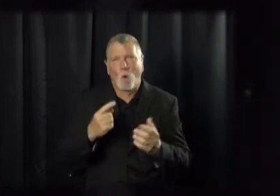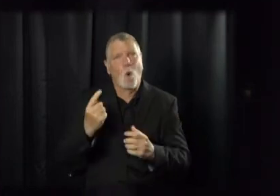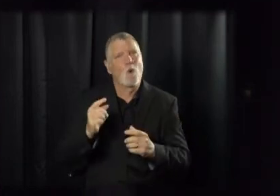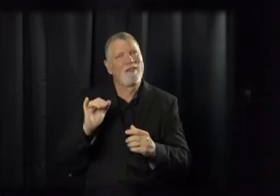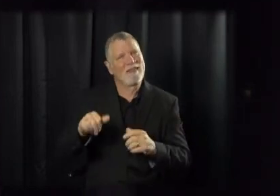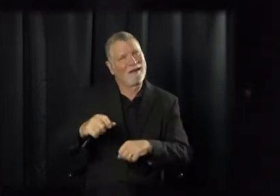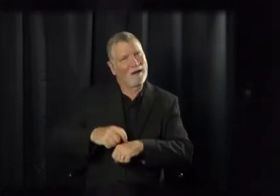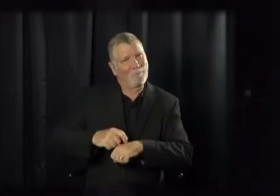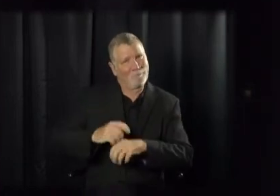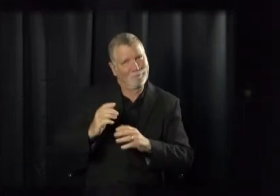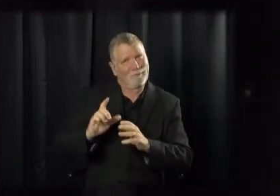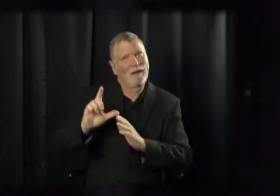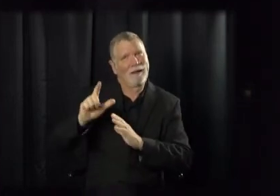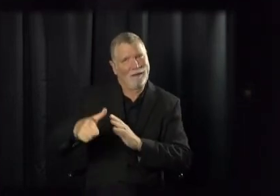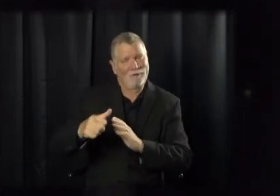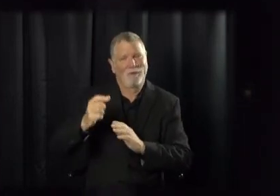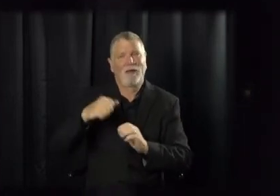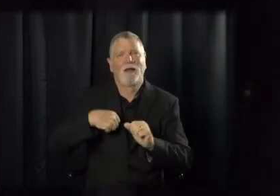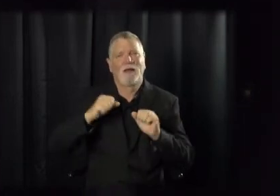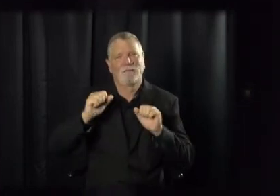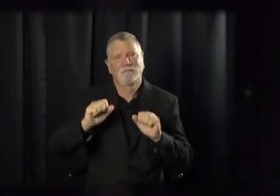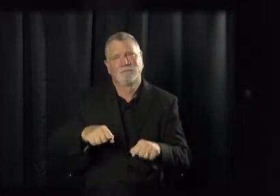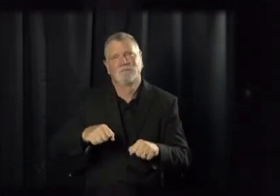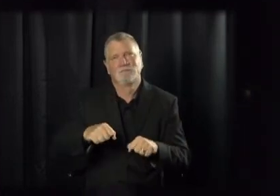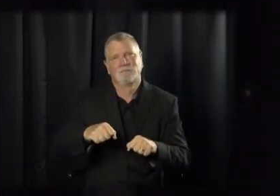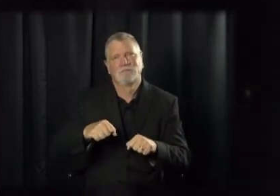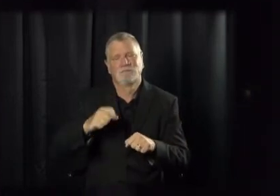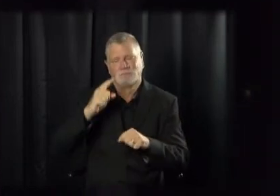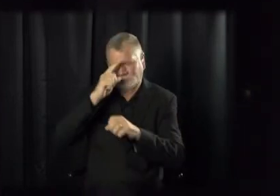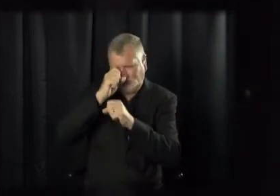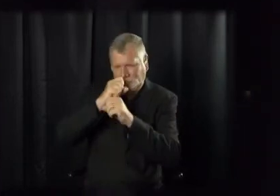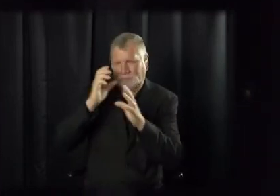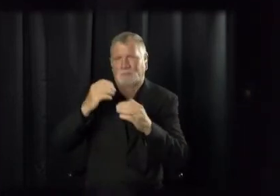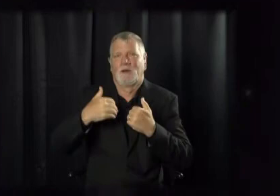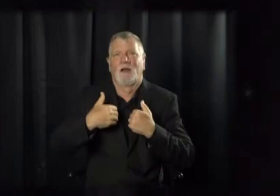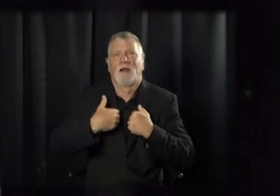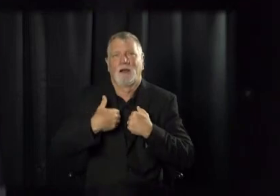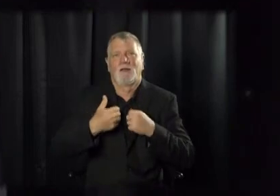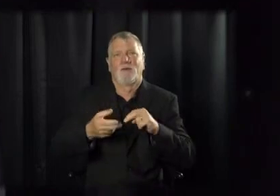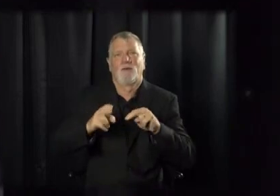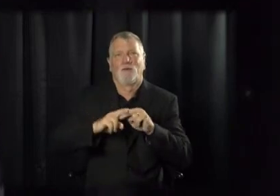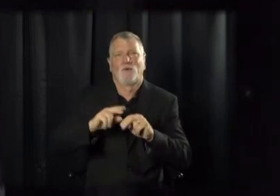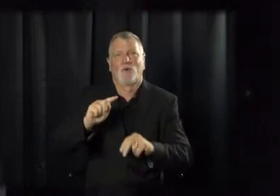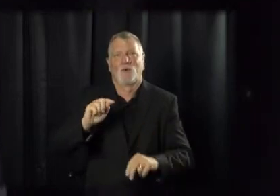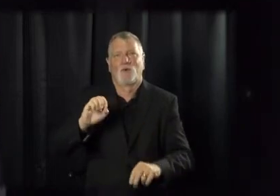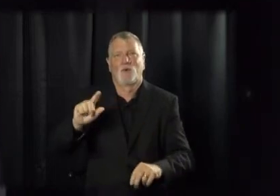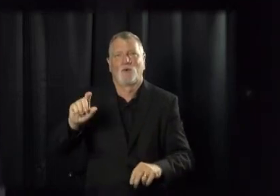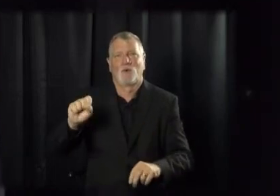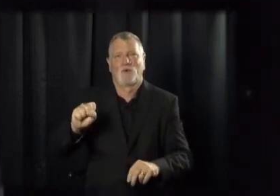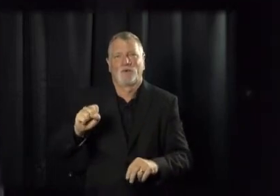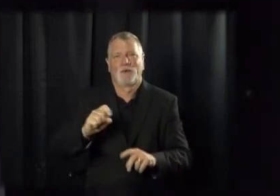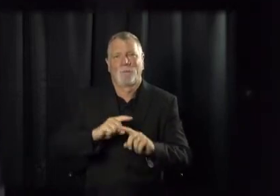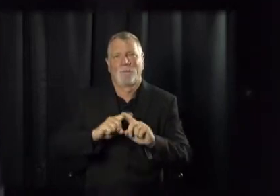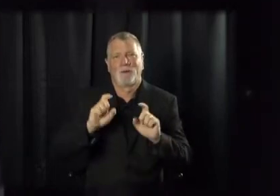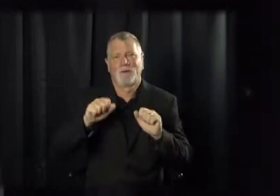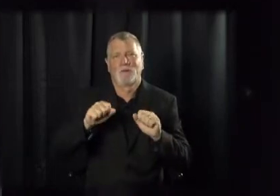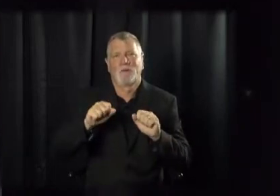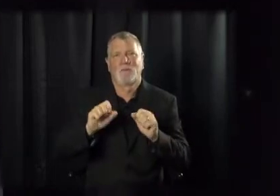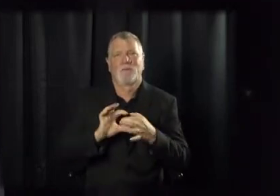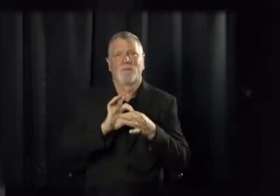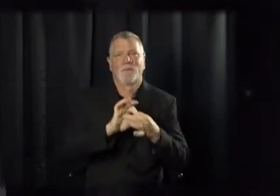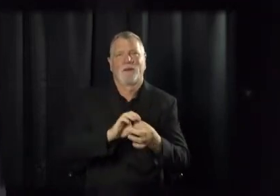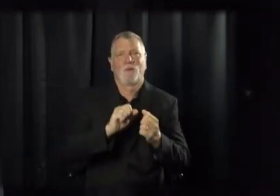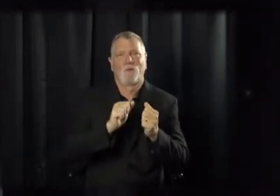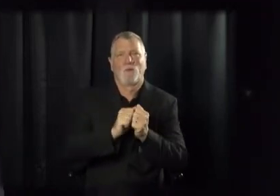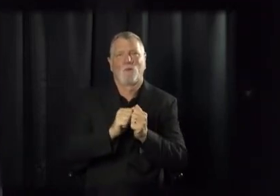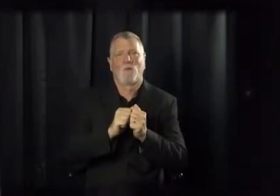only then, I could envision having toll increases. But any toll increase should be tied